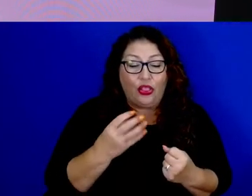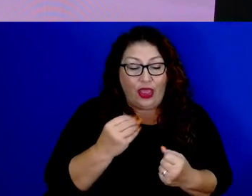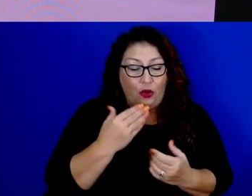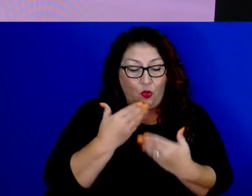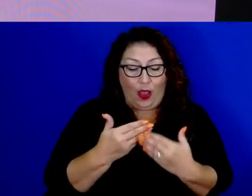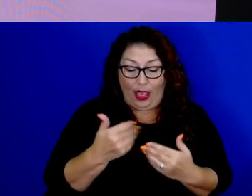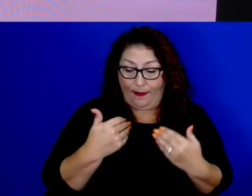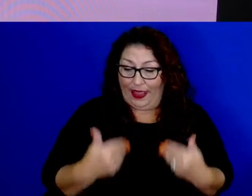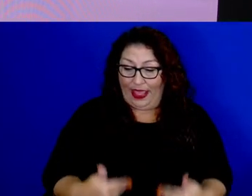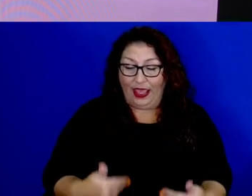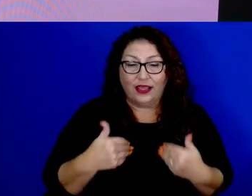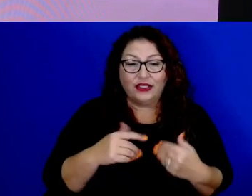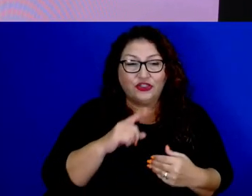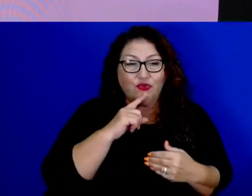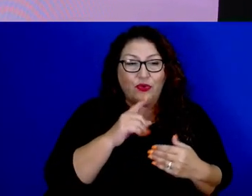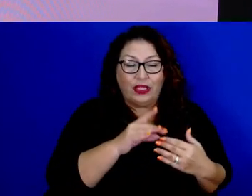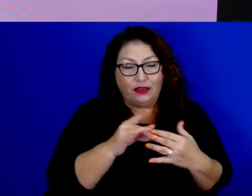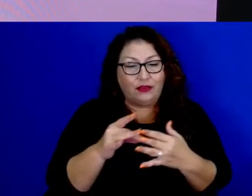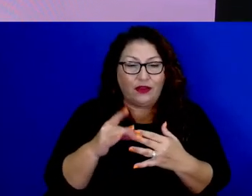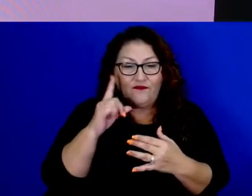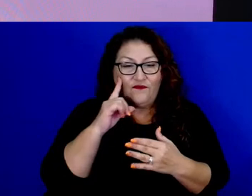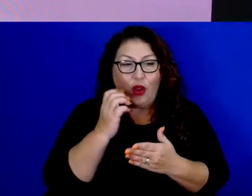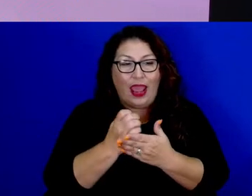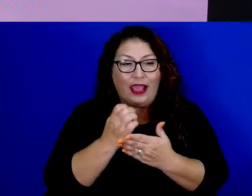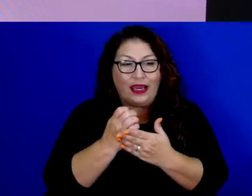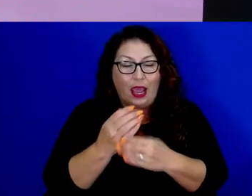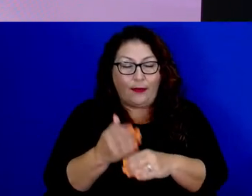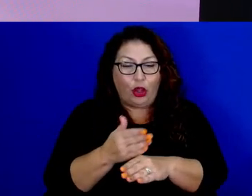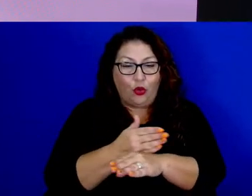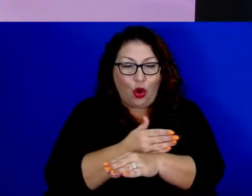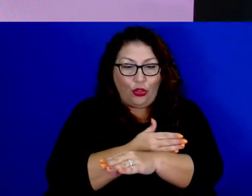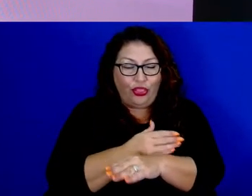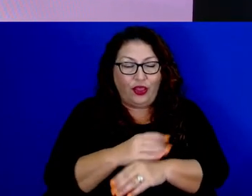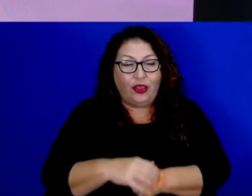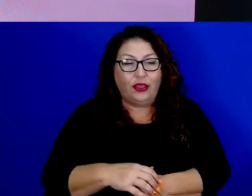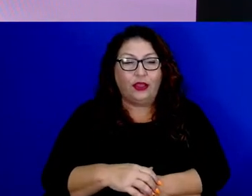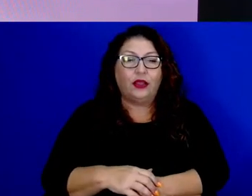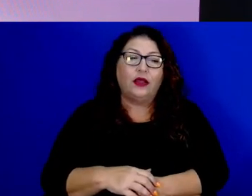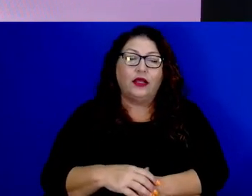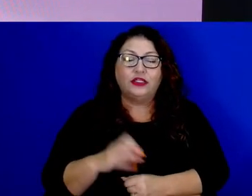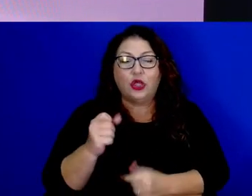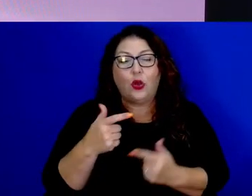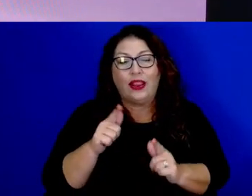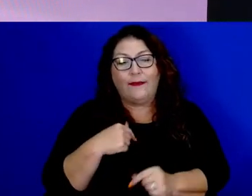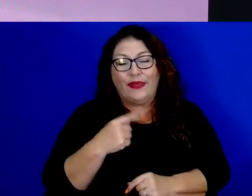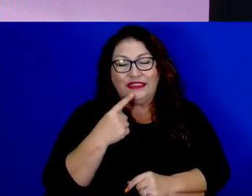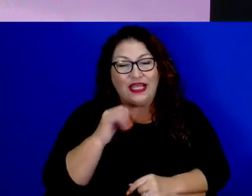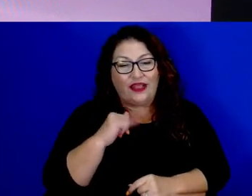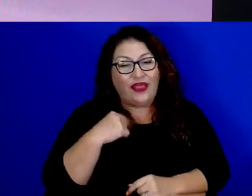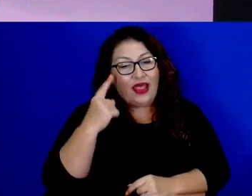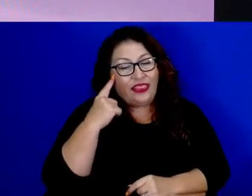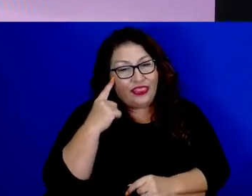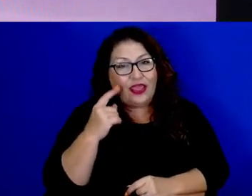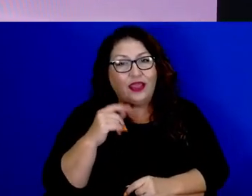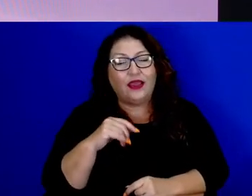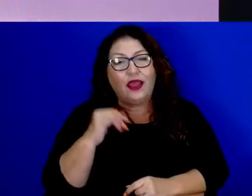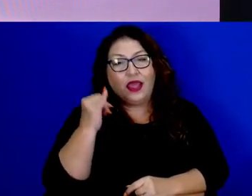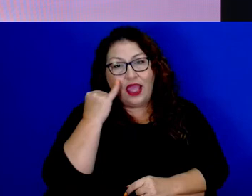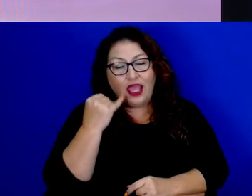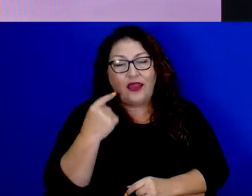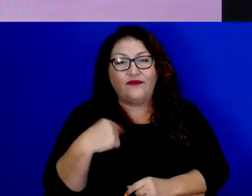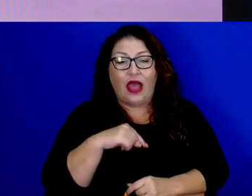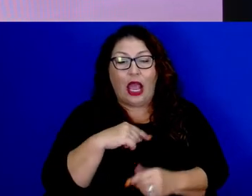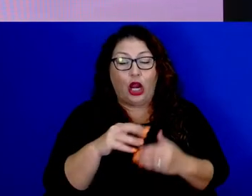for economic growth. So let me say that I think if our leaders